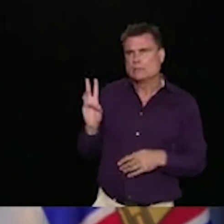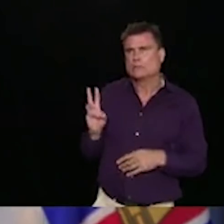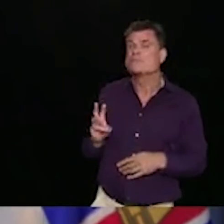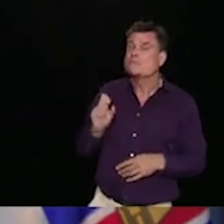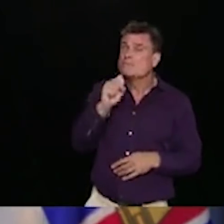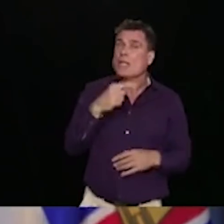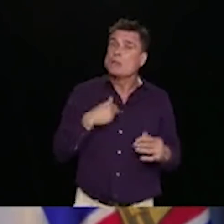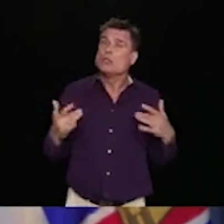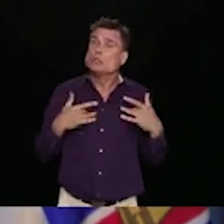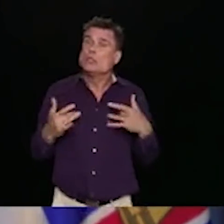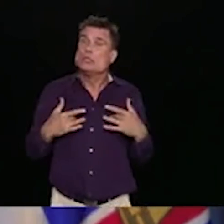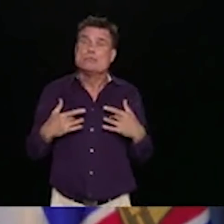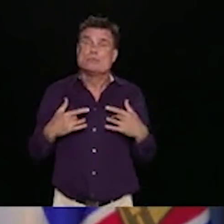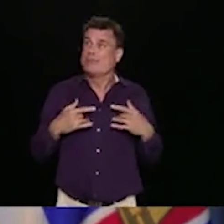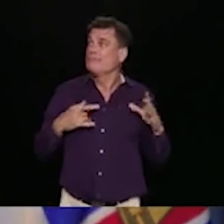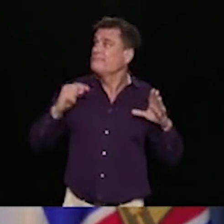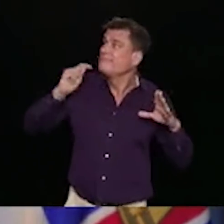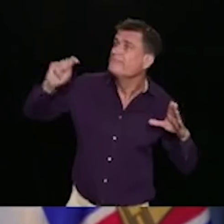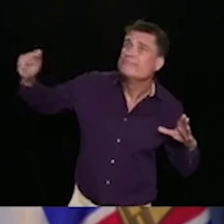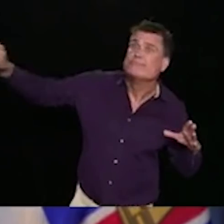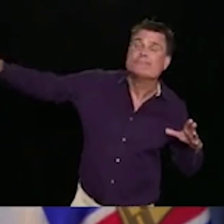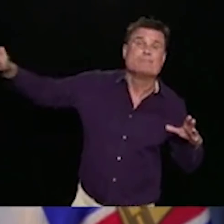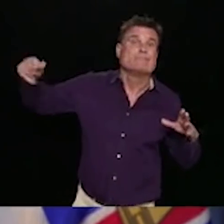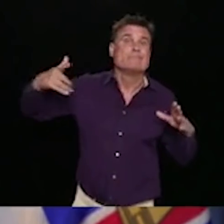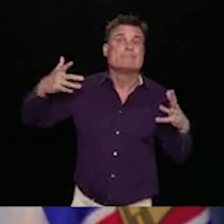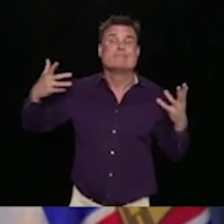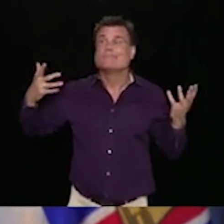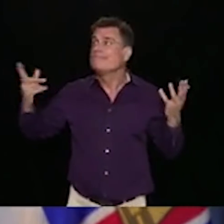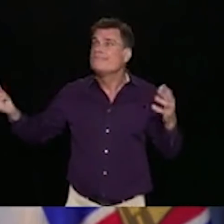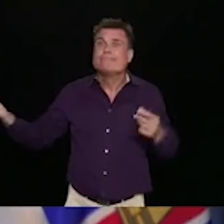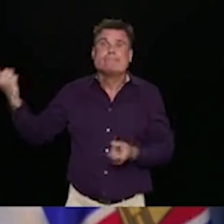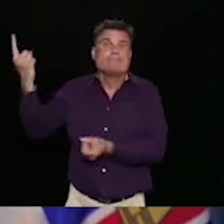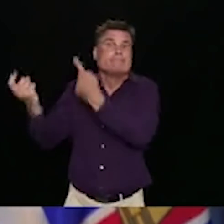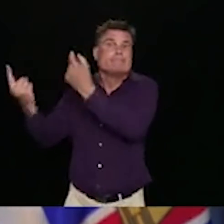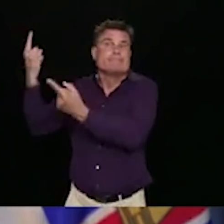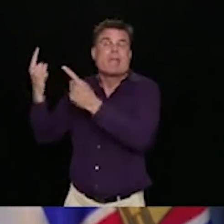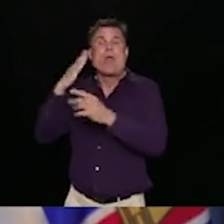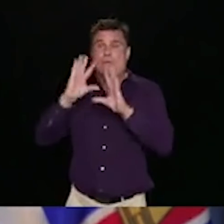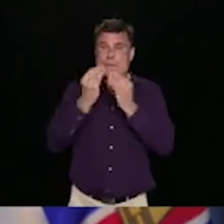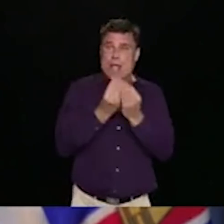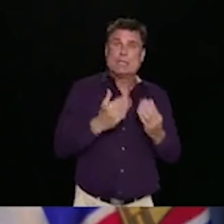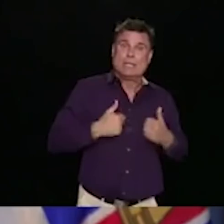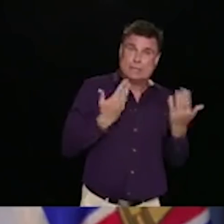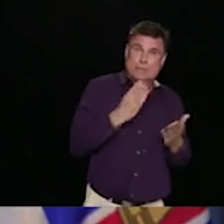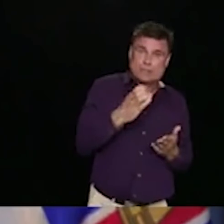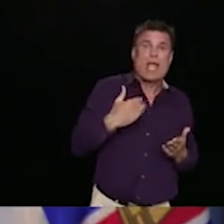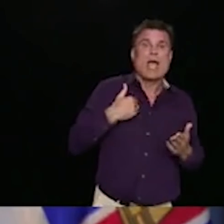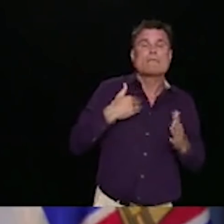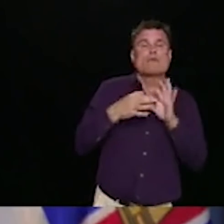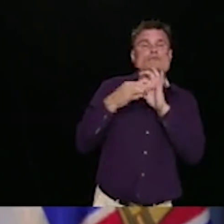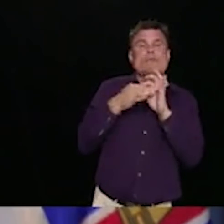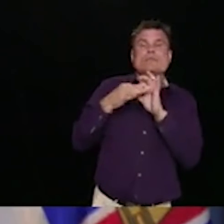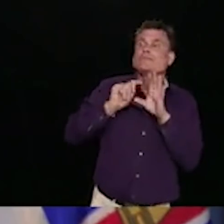Alberta, absolutely. We know there's a lot of families who are connected across Alberta. We know that many parts of BC are much closer to